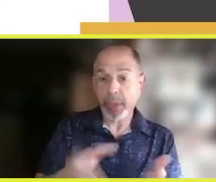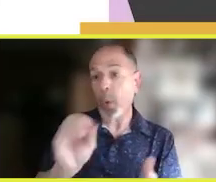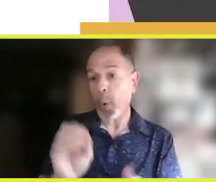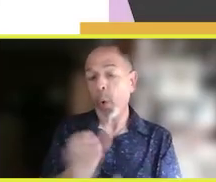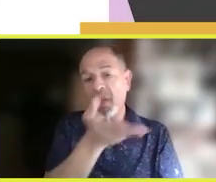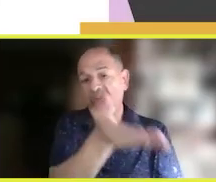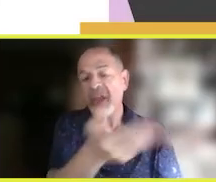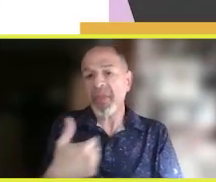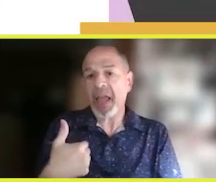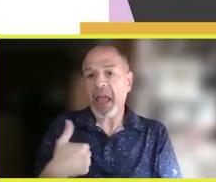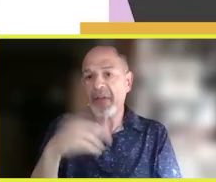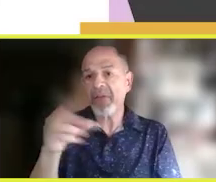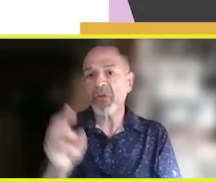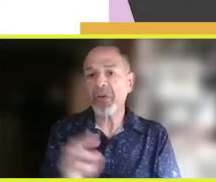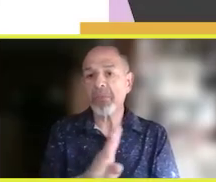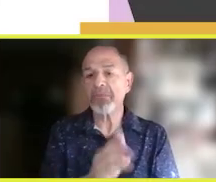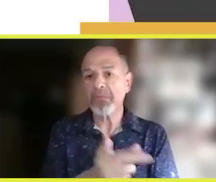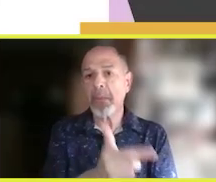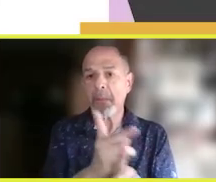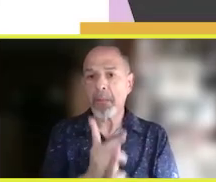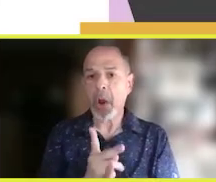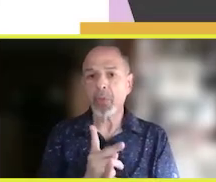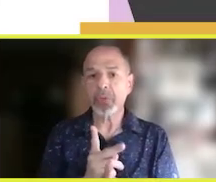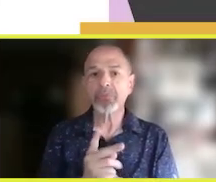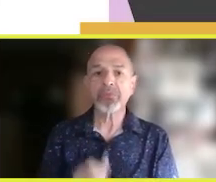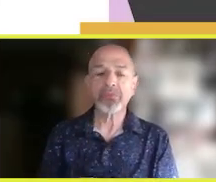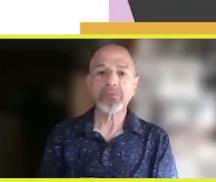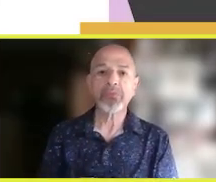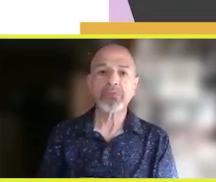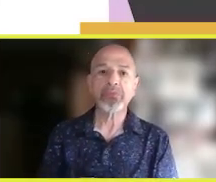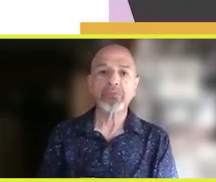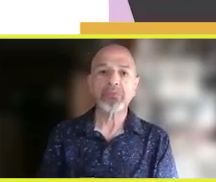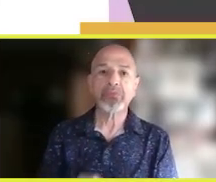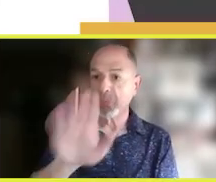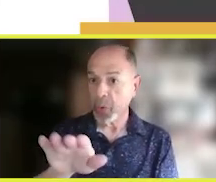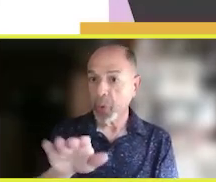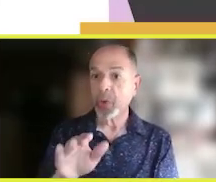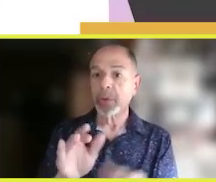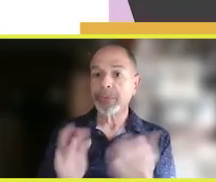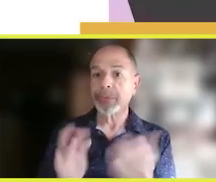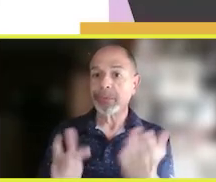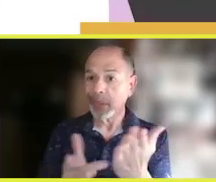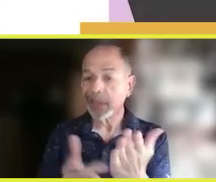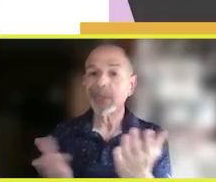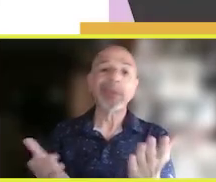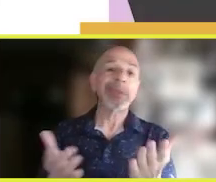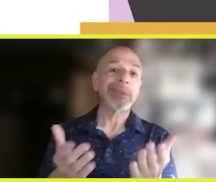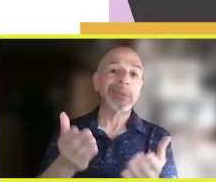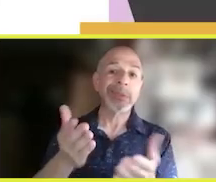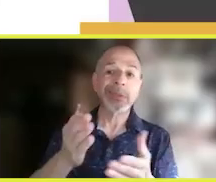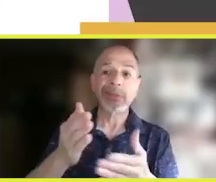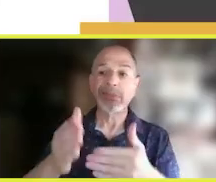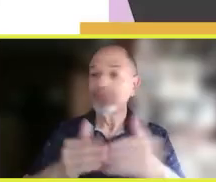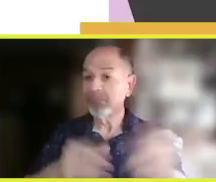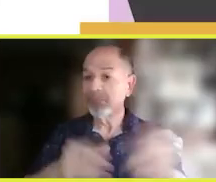bring your own and you can use what's there. You'll be able to ask questions about your device or any technology that is there. But